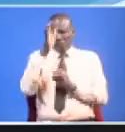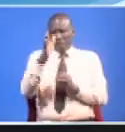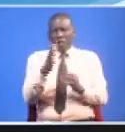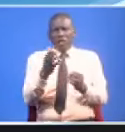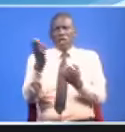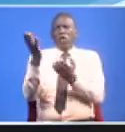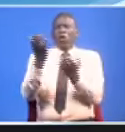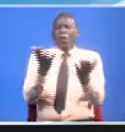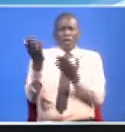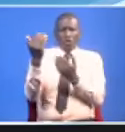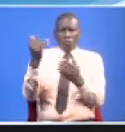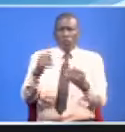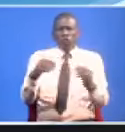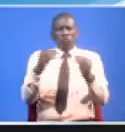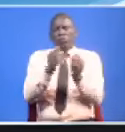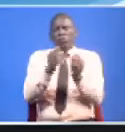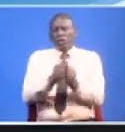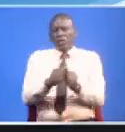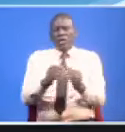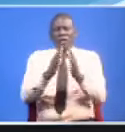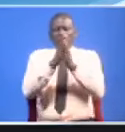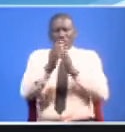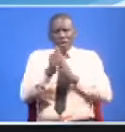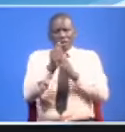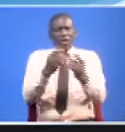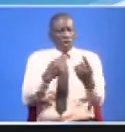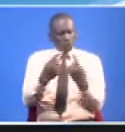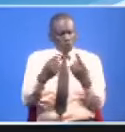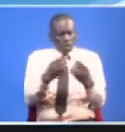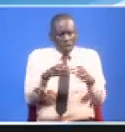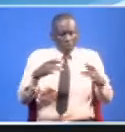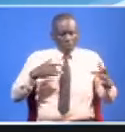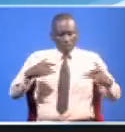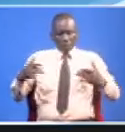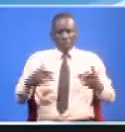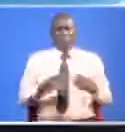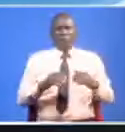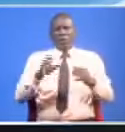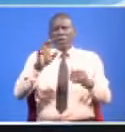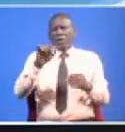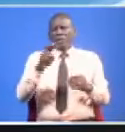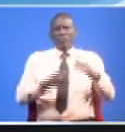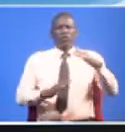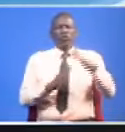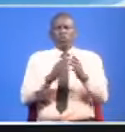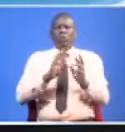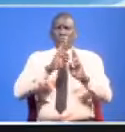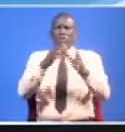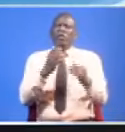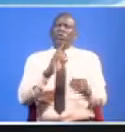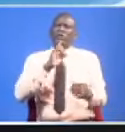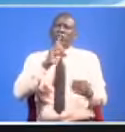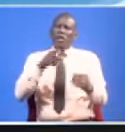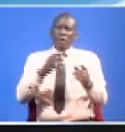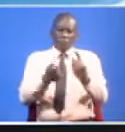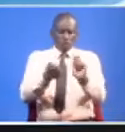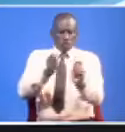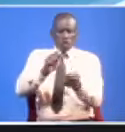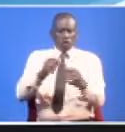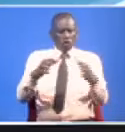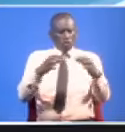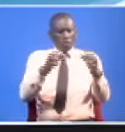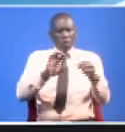to meet the men of the cloth and speak to their concerns. NTV's senior reporter David Mudwoka now reports on the change of